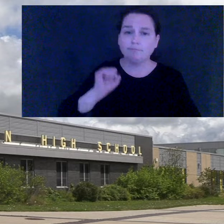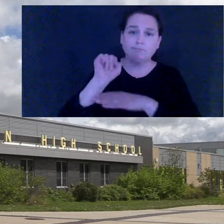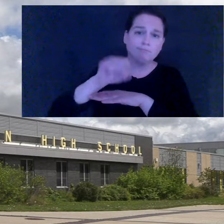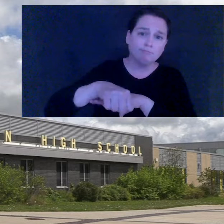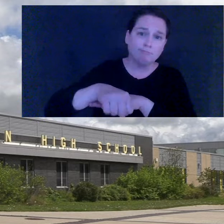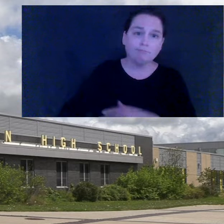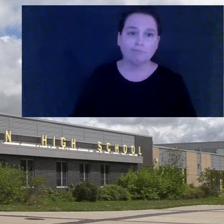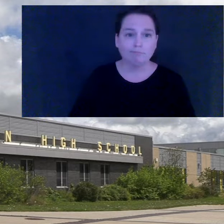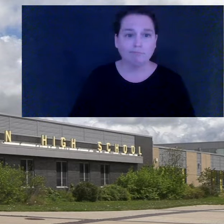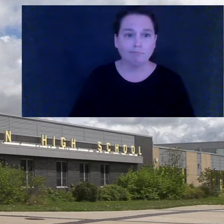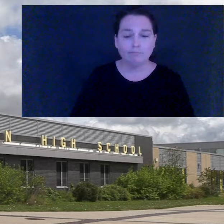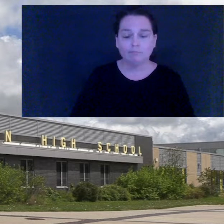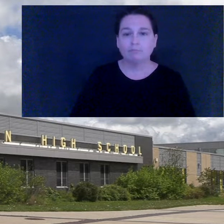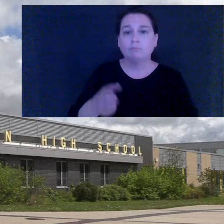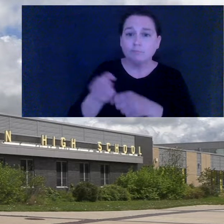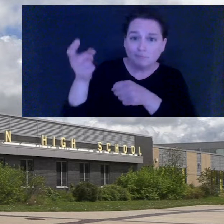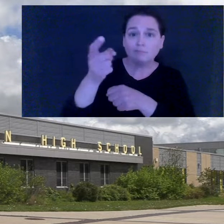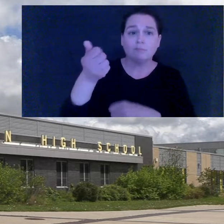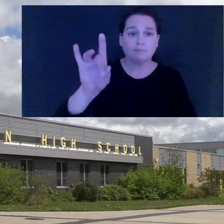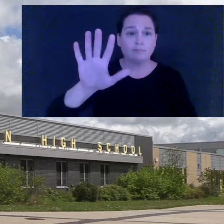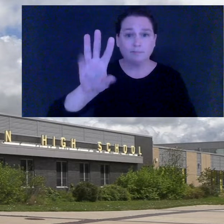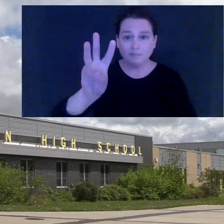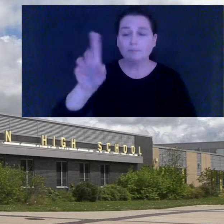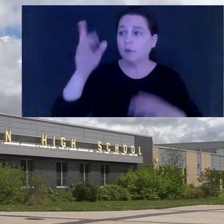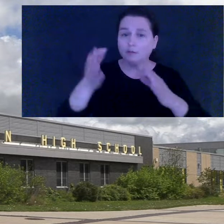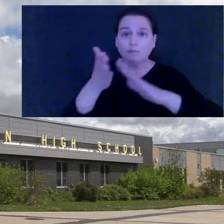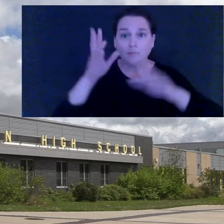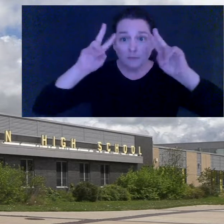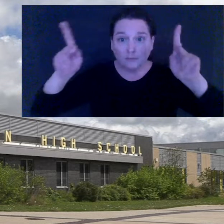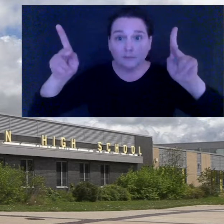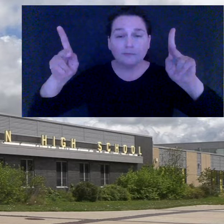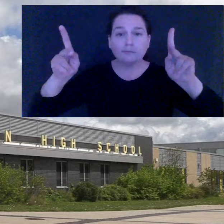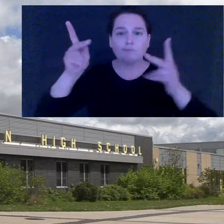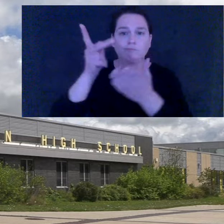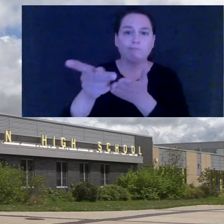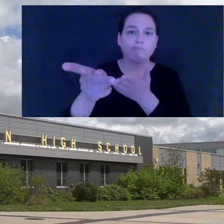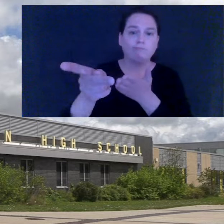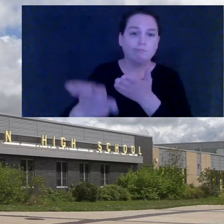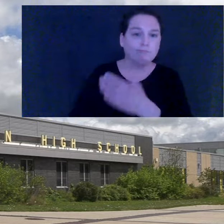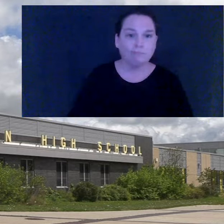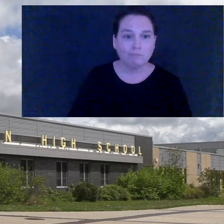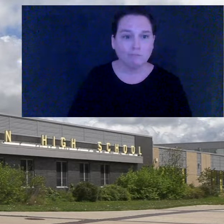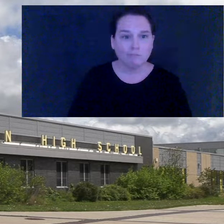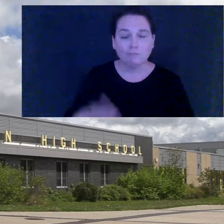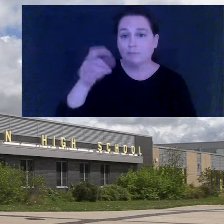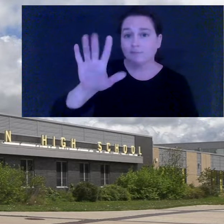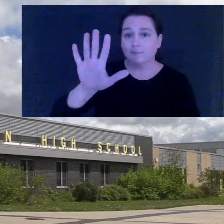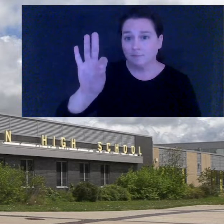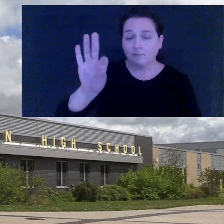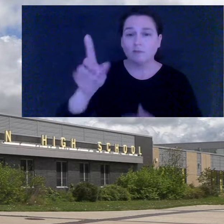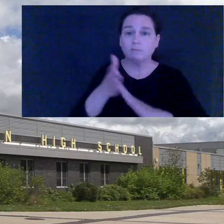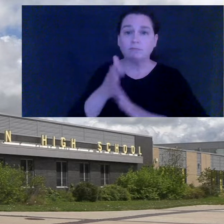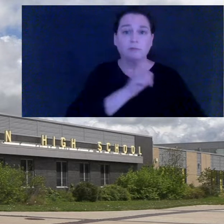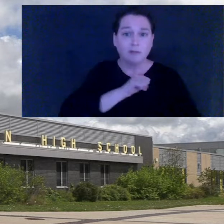and was defeated again. Then he tried running for Senate in 1855 and he lost. The next year he